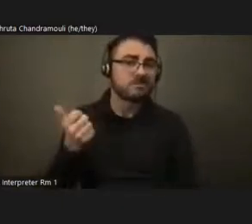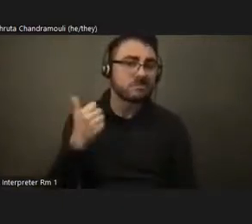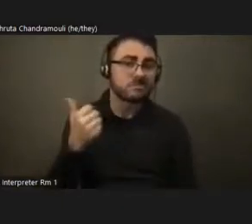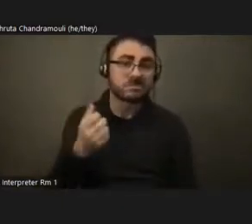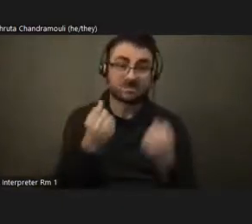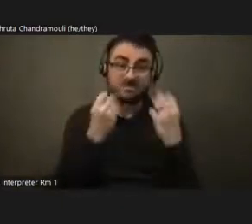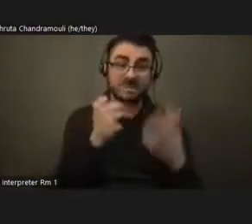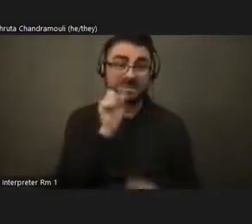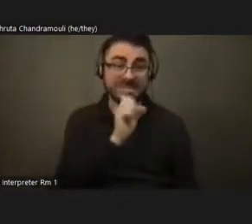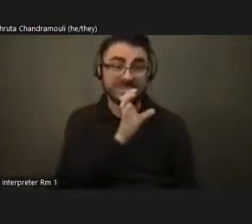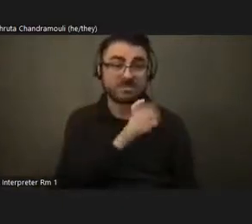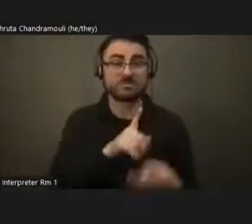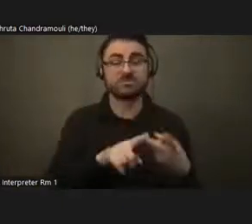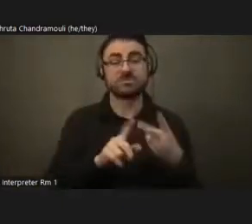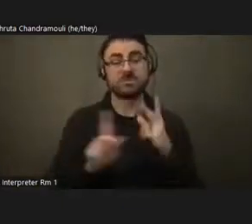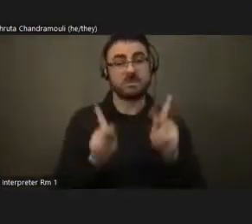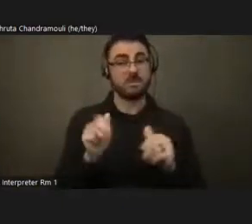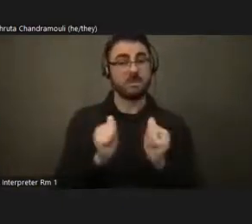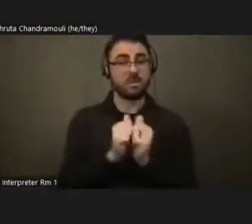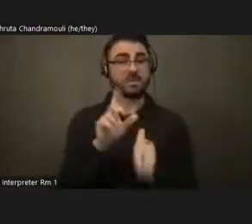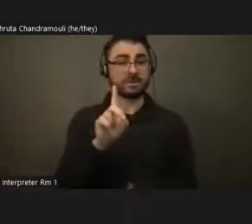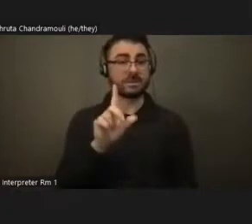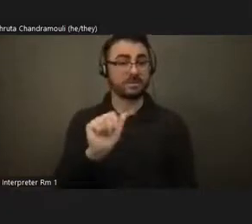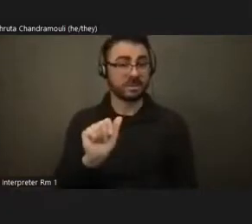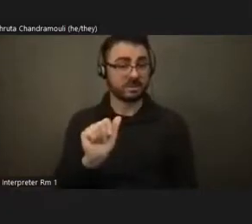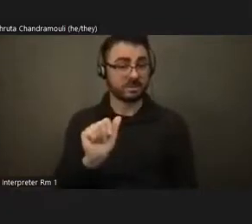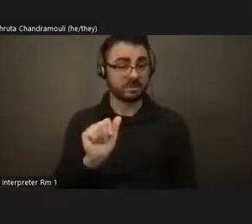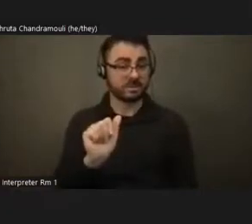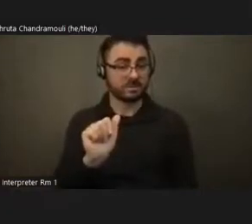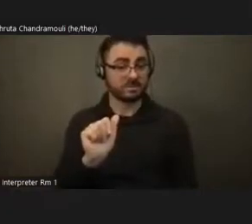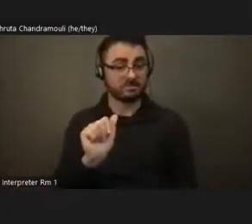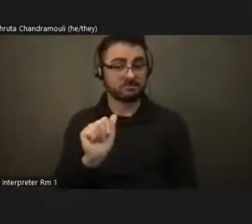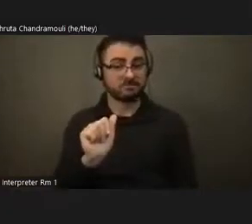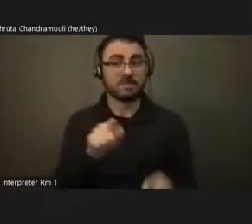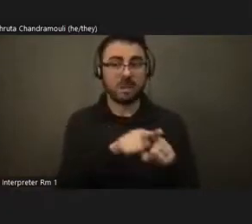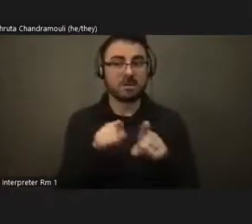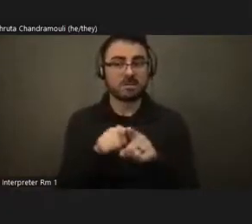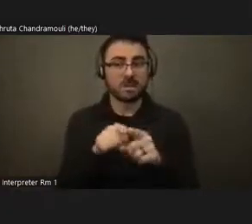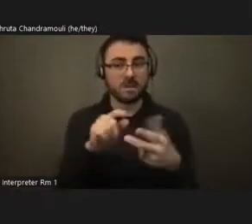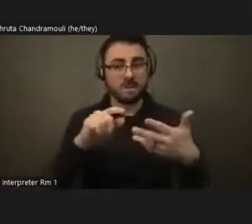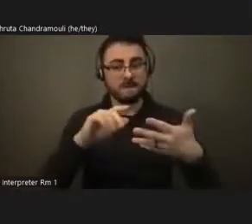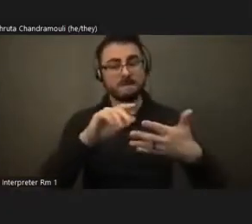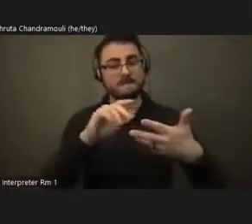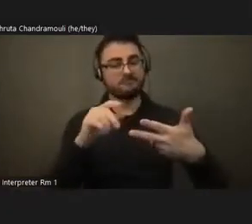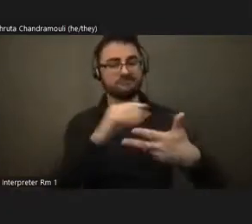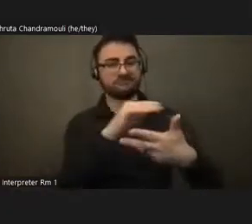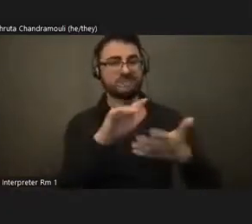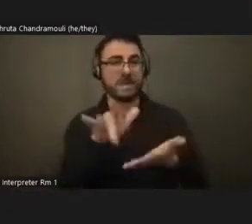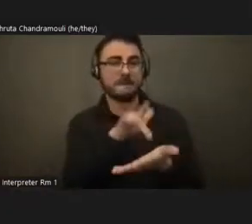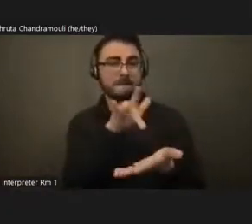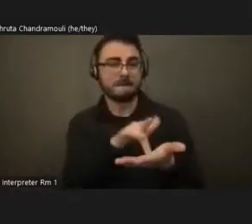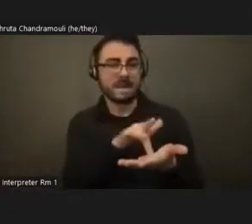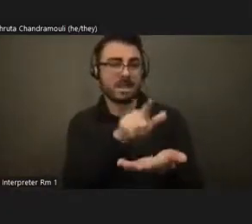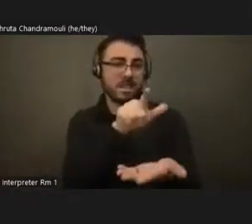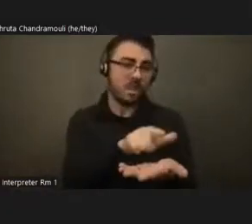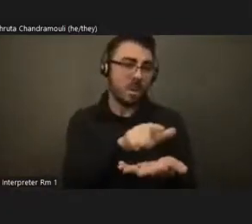as well as lower middle and low income community members